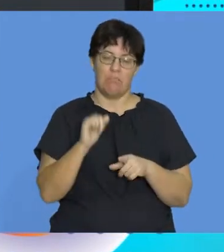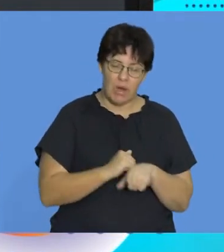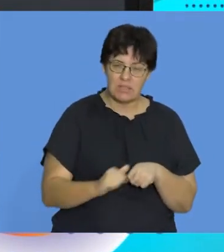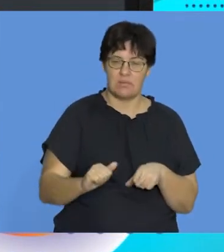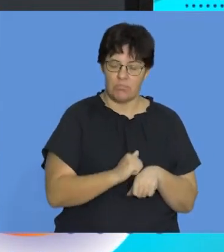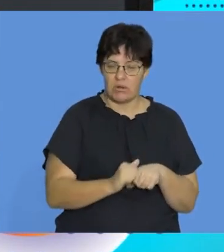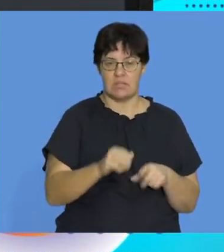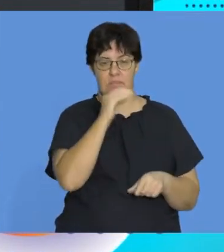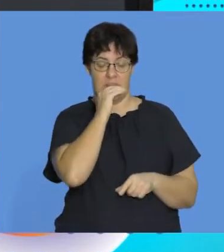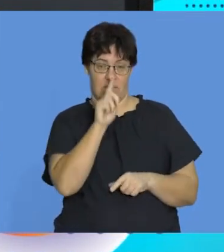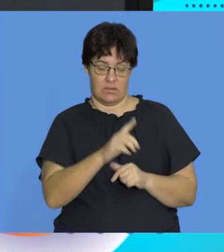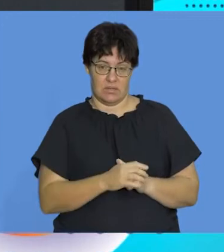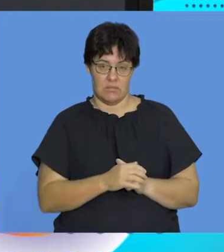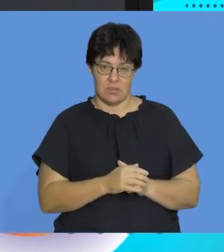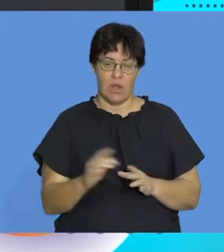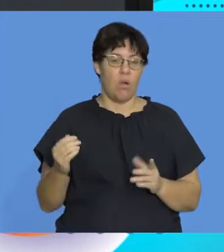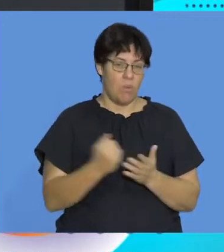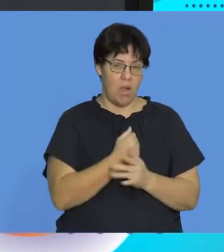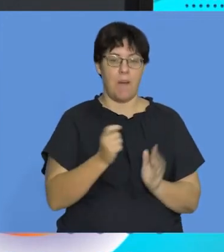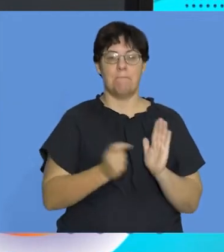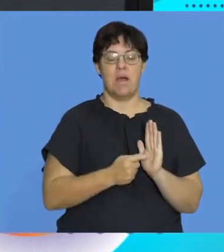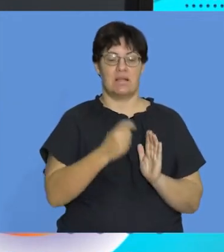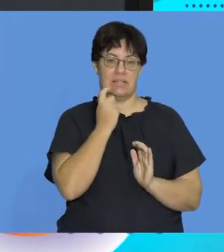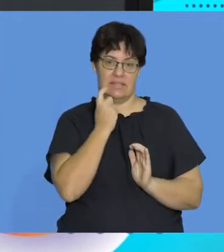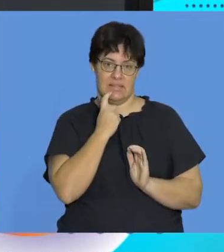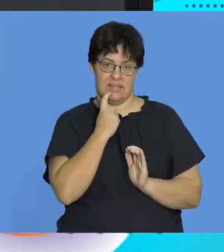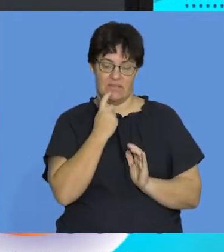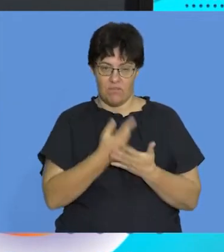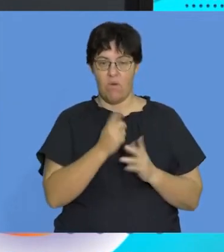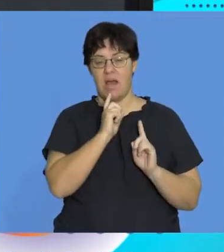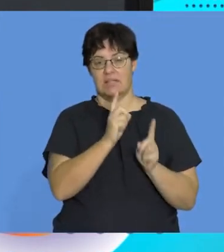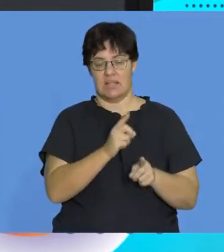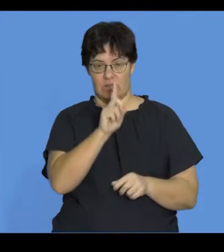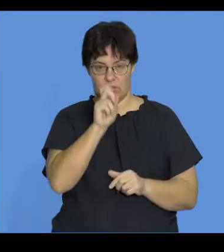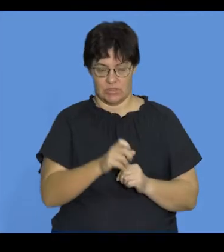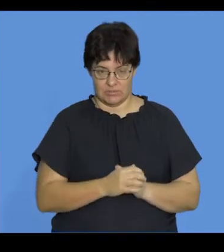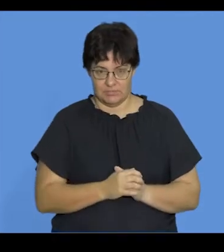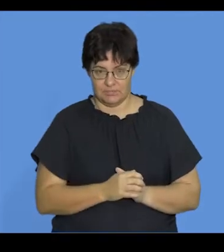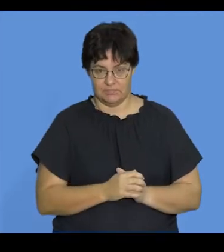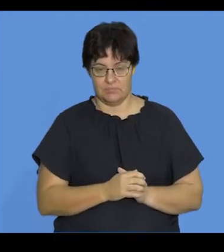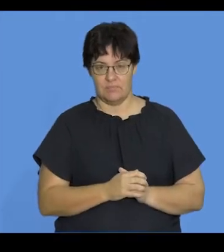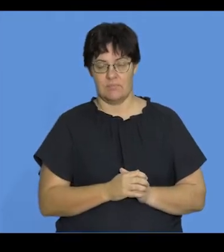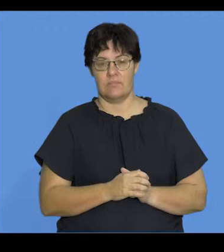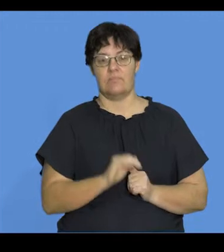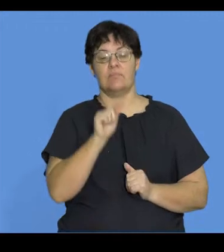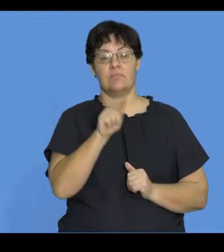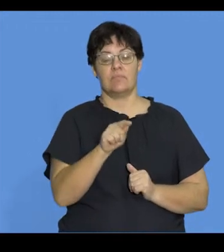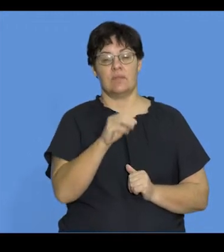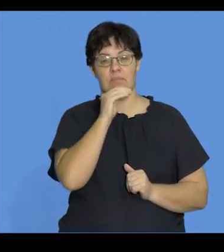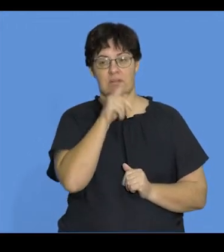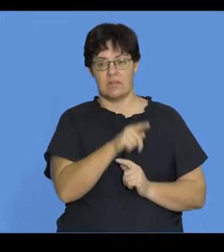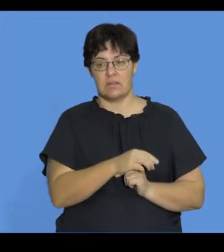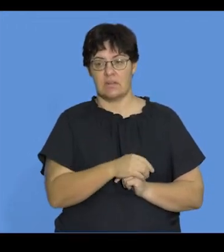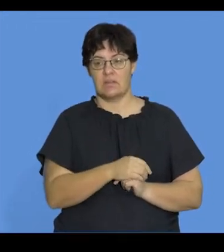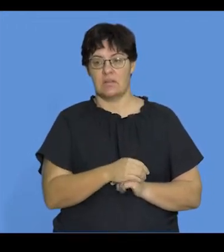definition always. These are our quick wins. These are our easy marks in as far as questions are concerned, right? So the definition of the